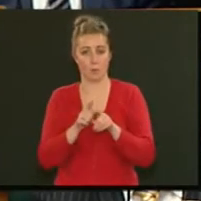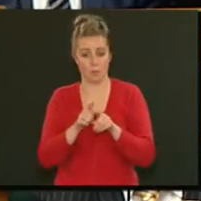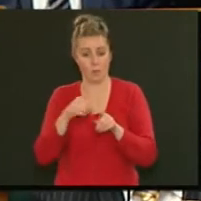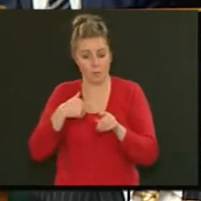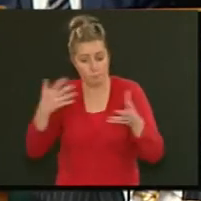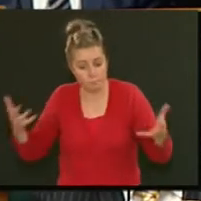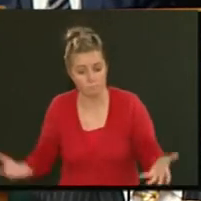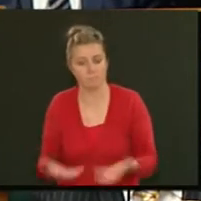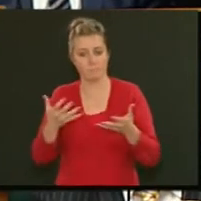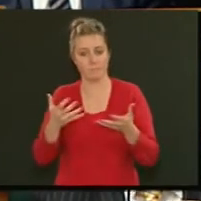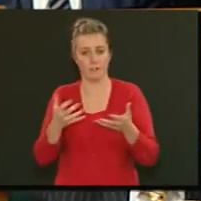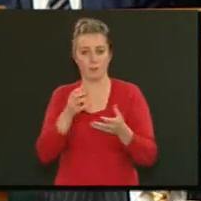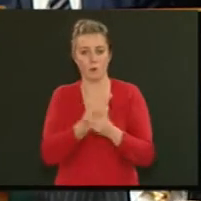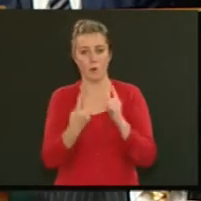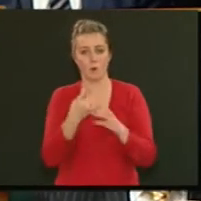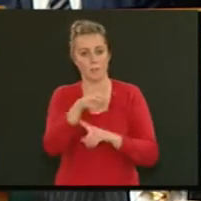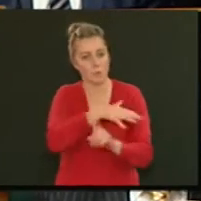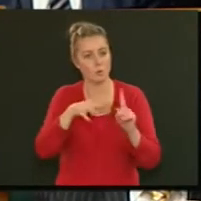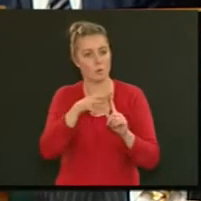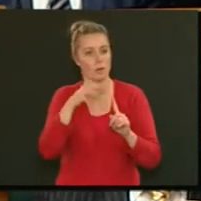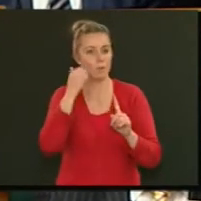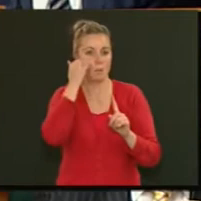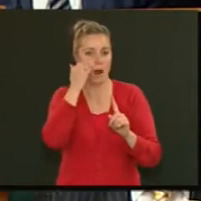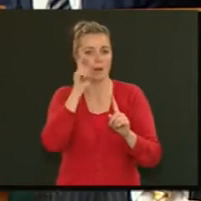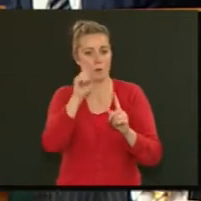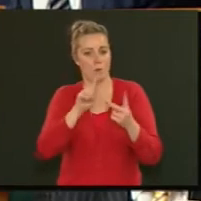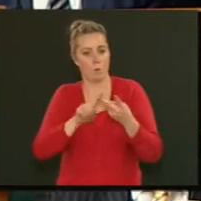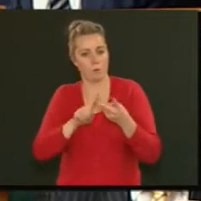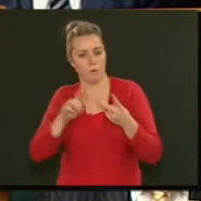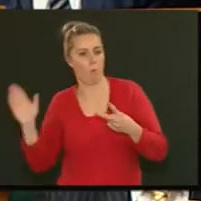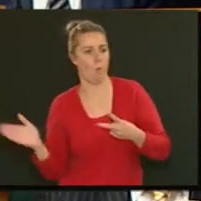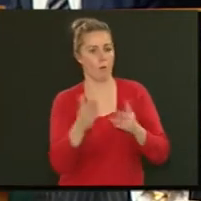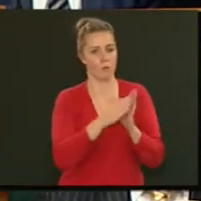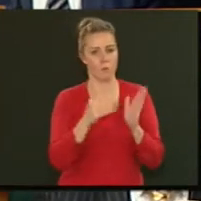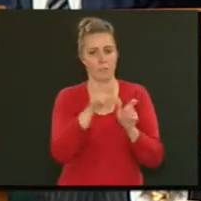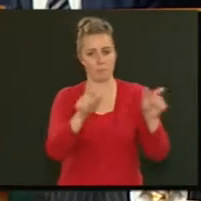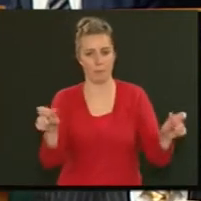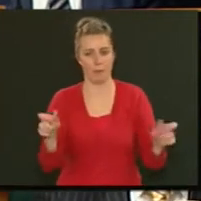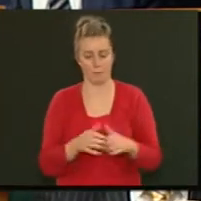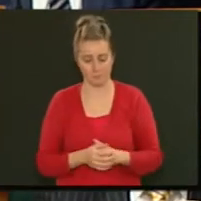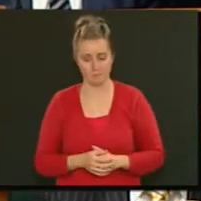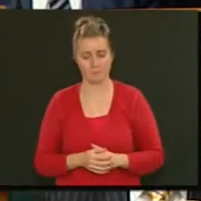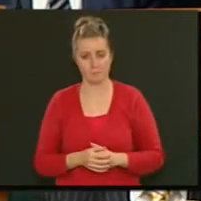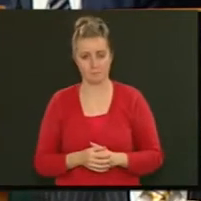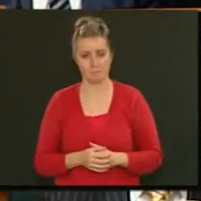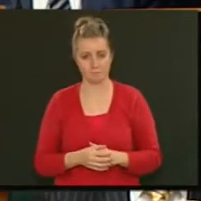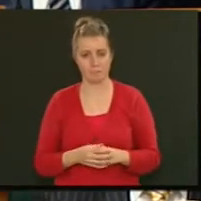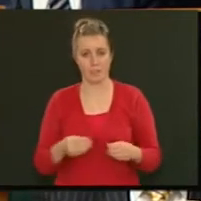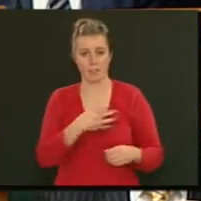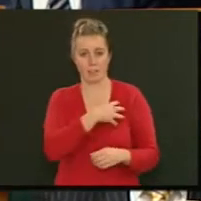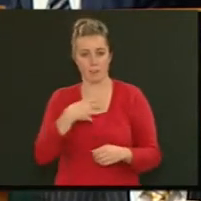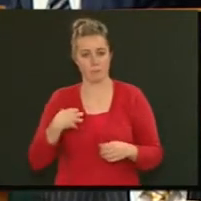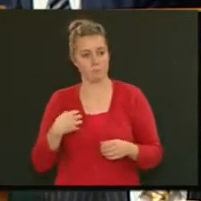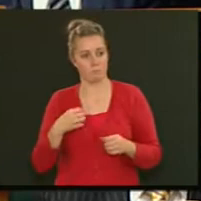not just the economic and social fortunes of Māori, but of all New Zealanders. The government's comprehensive program